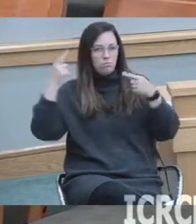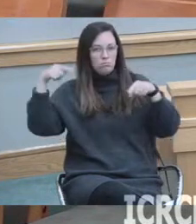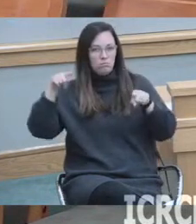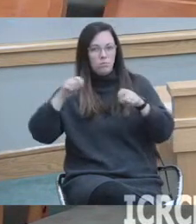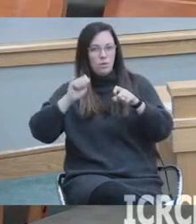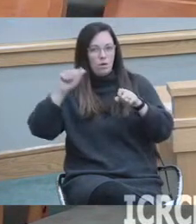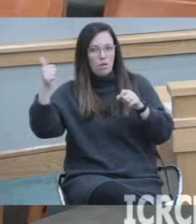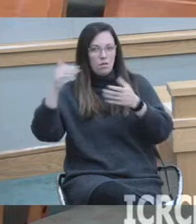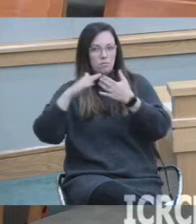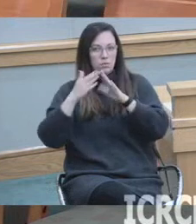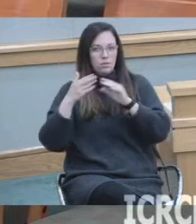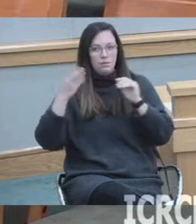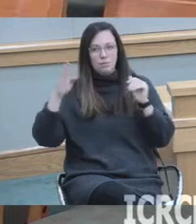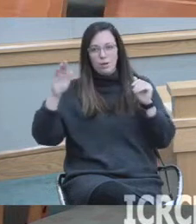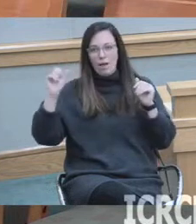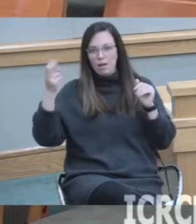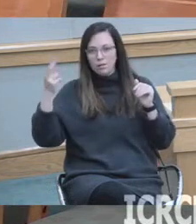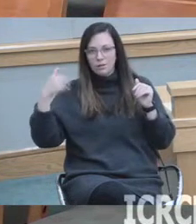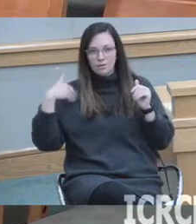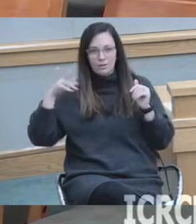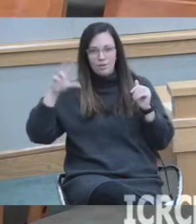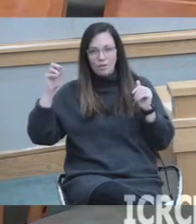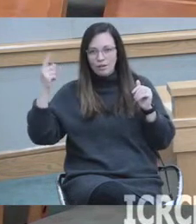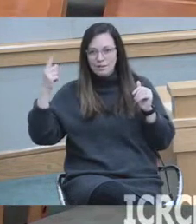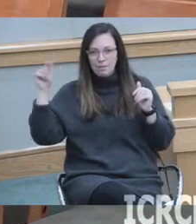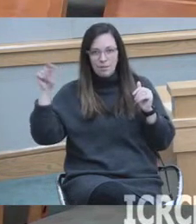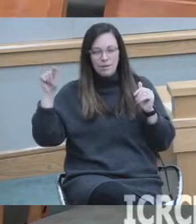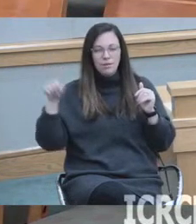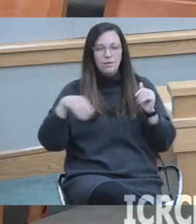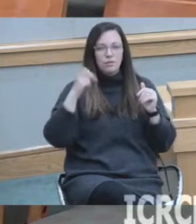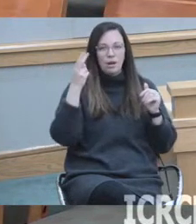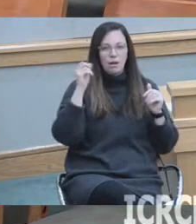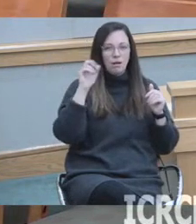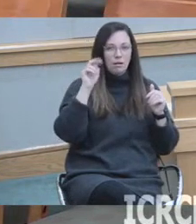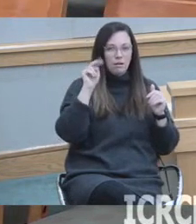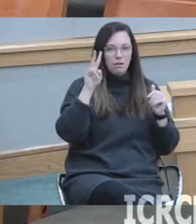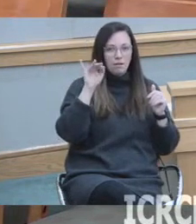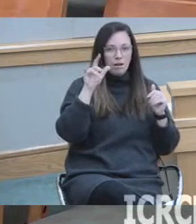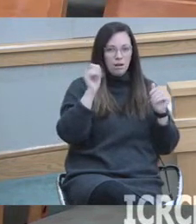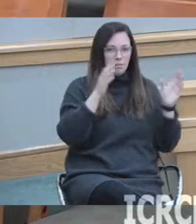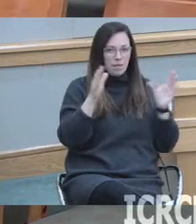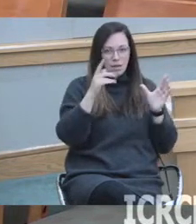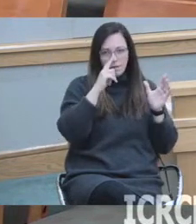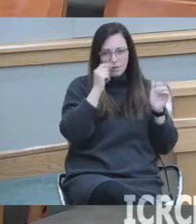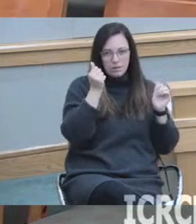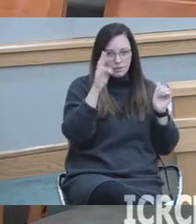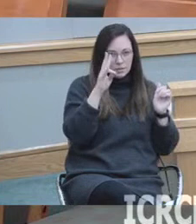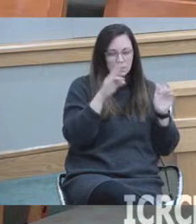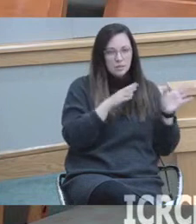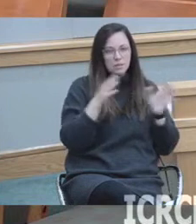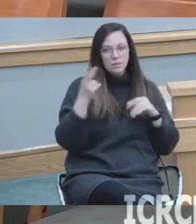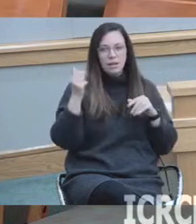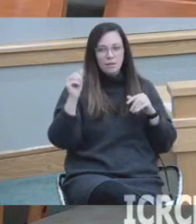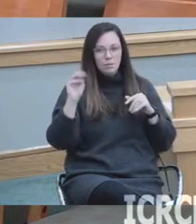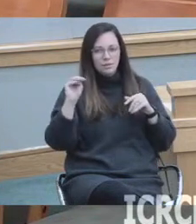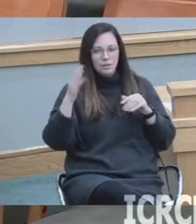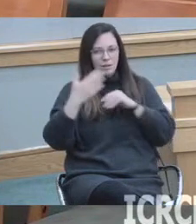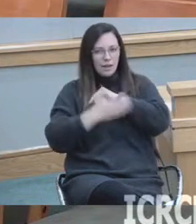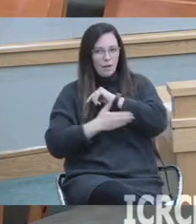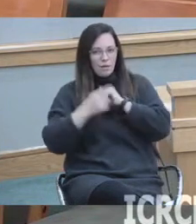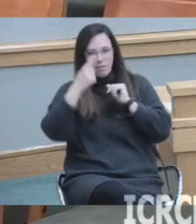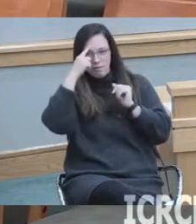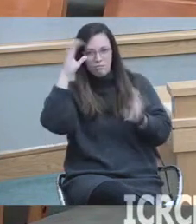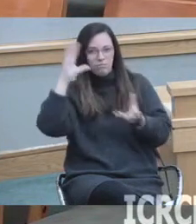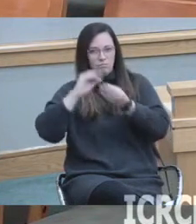has 30-something. Sharonville's has plans for 17. Hamilton County, God, I think it's about 50 of them